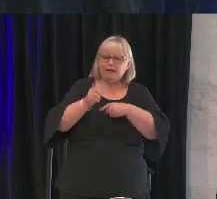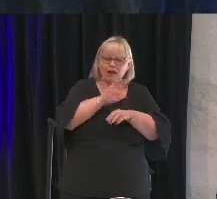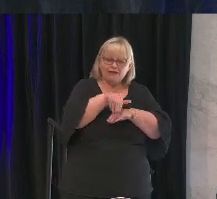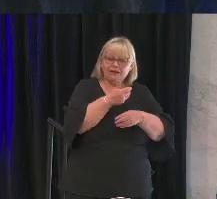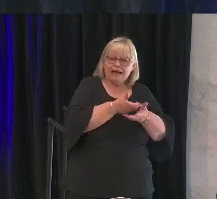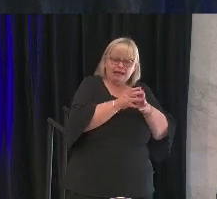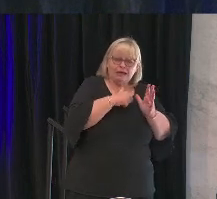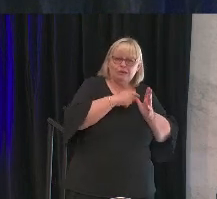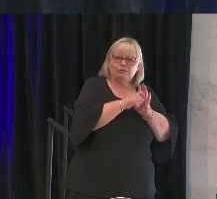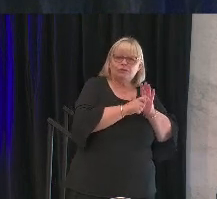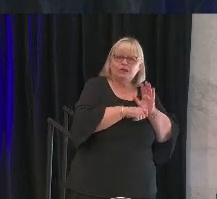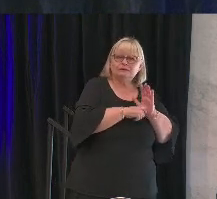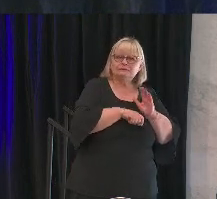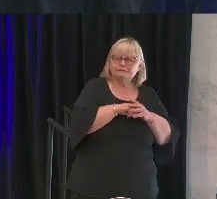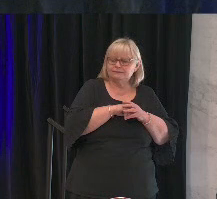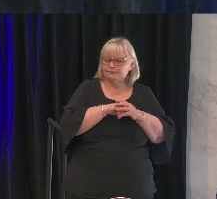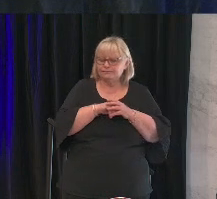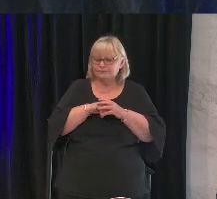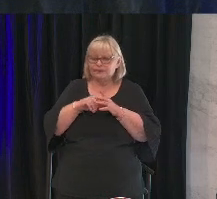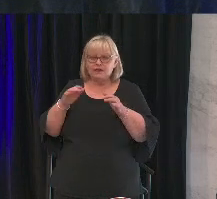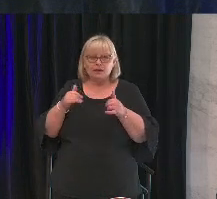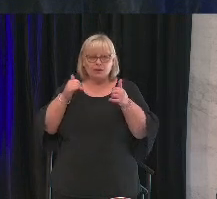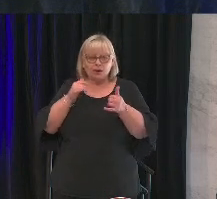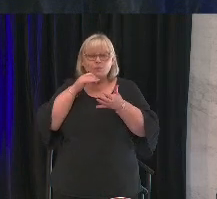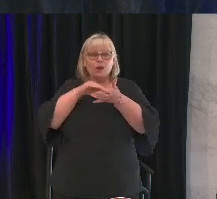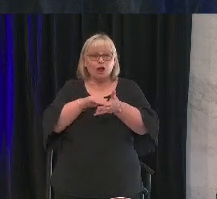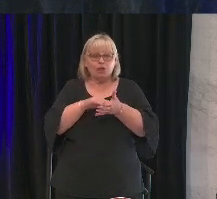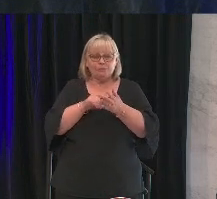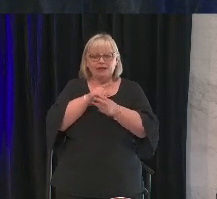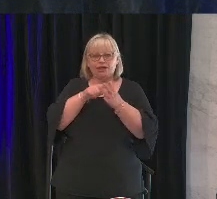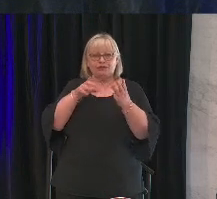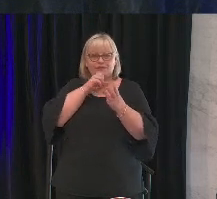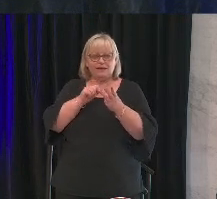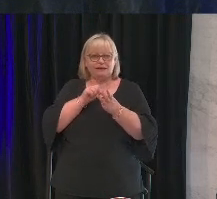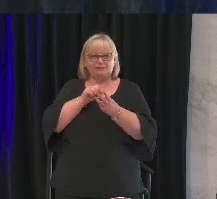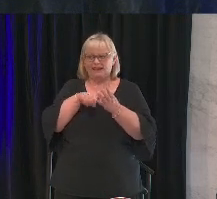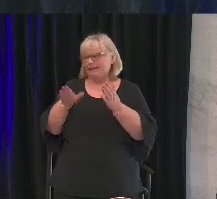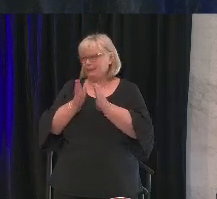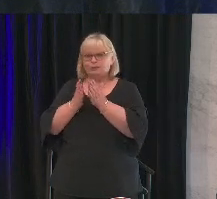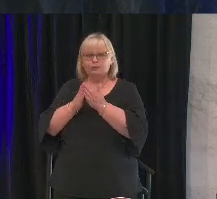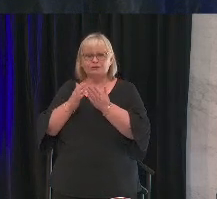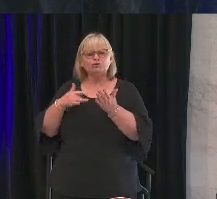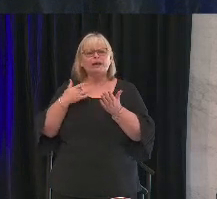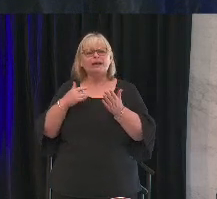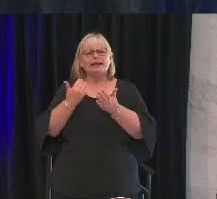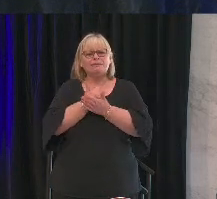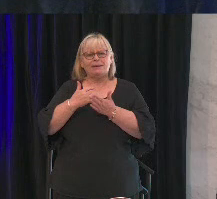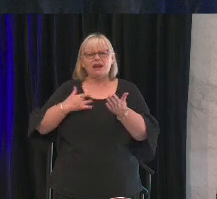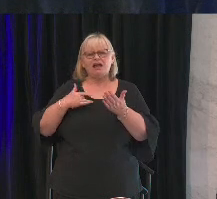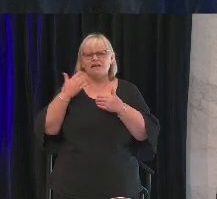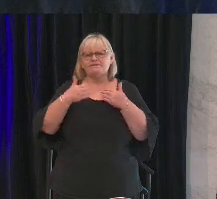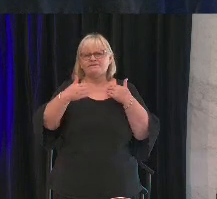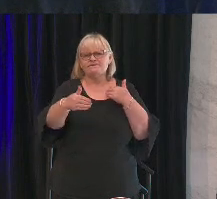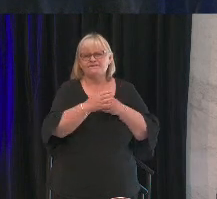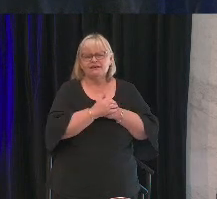history. This award will help to keep the stories of the three men at the centre of this book alive, never more important in a